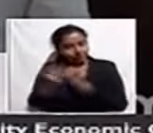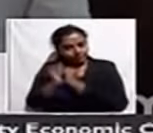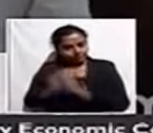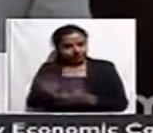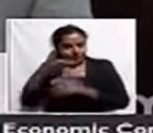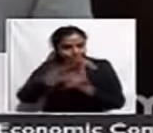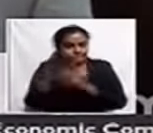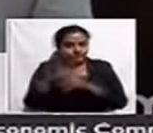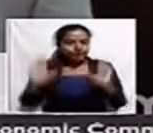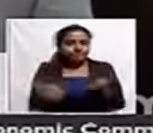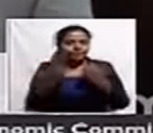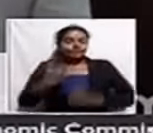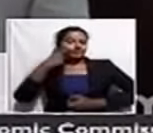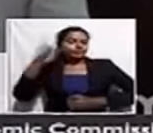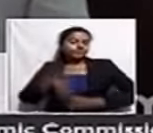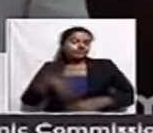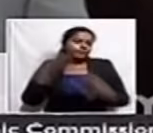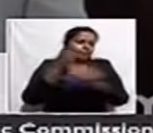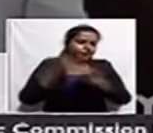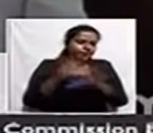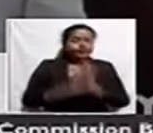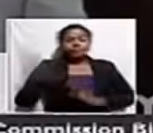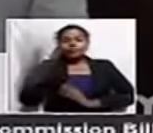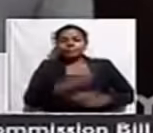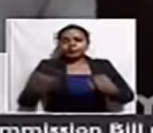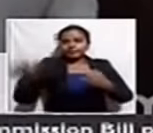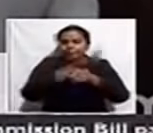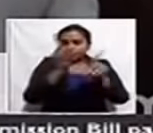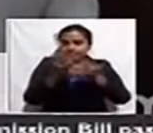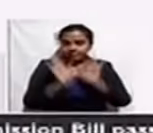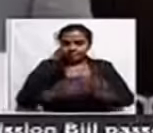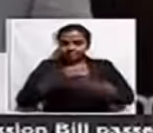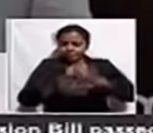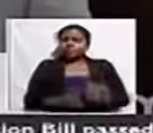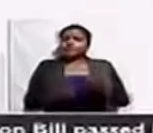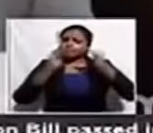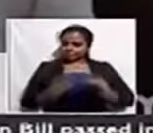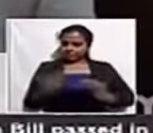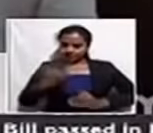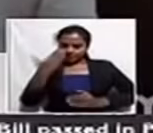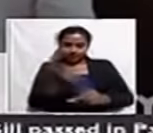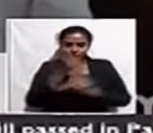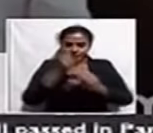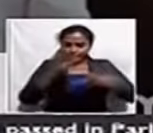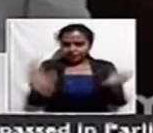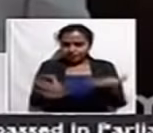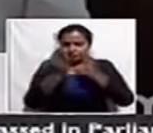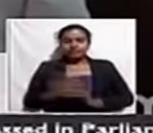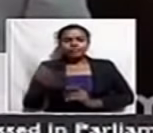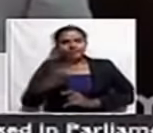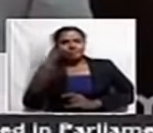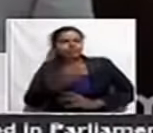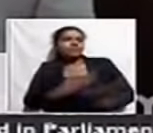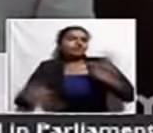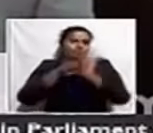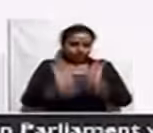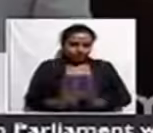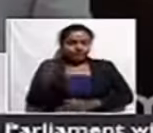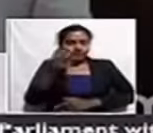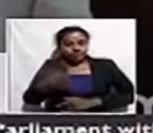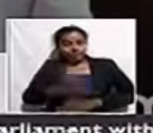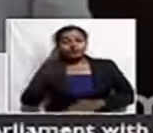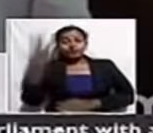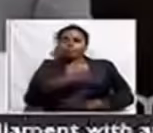impact caused by the third wave on the economy will be less than the impact caused by the first and second waves. However, the third wave will negatively